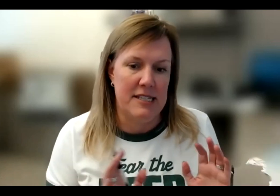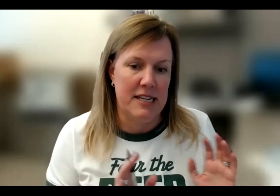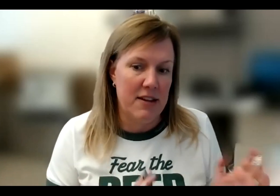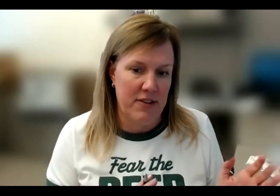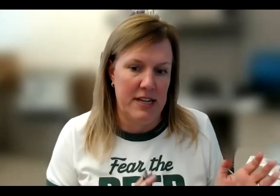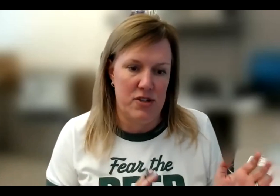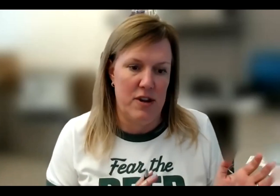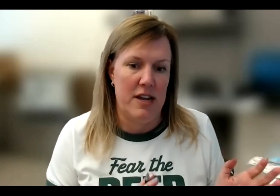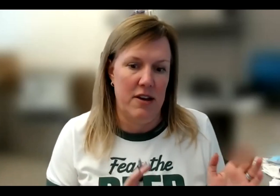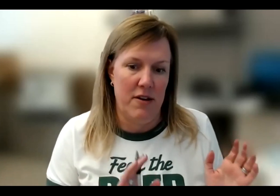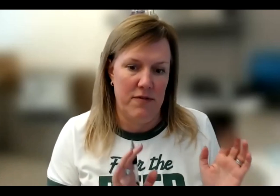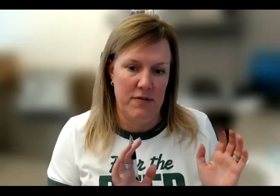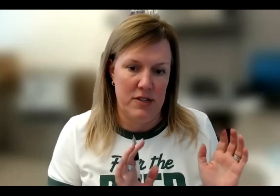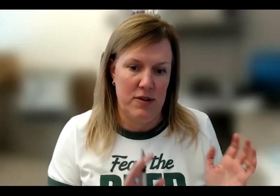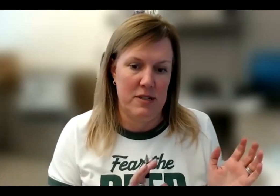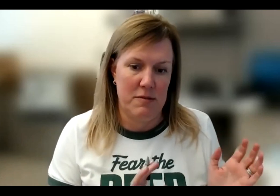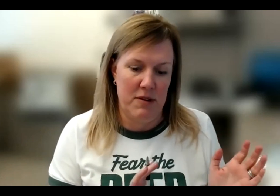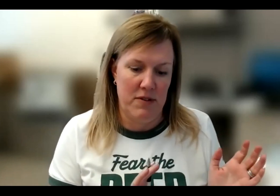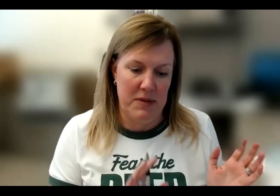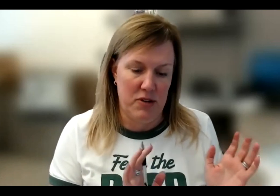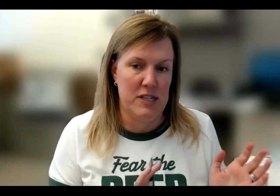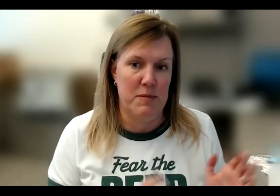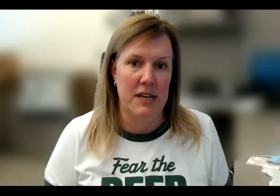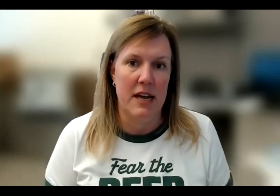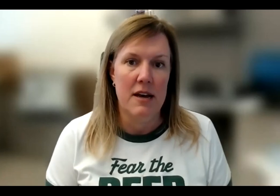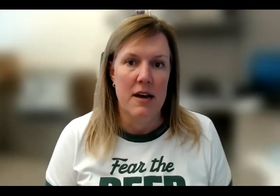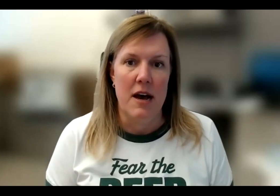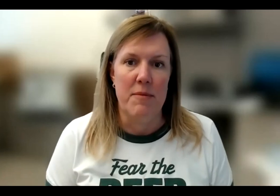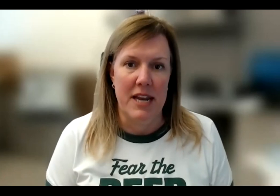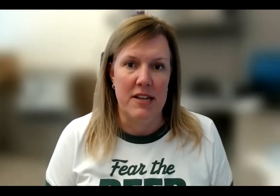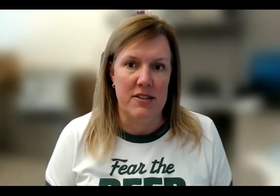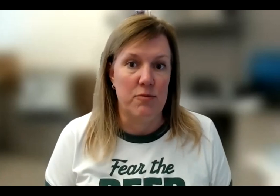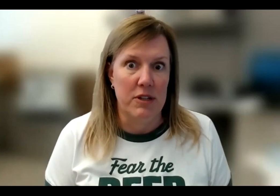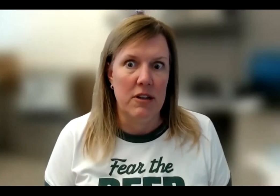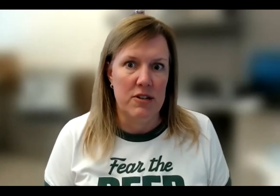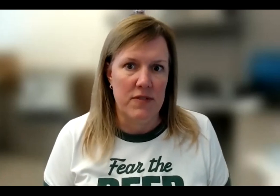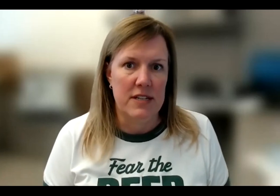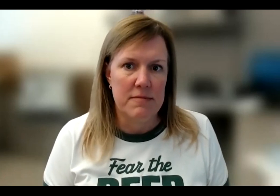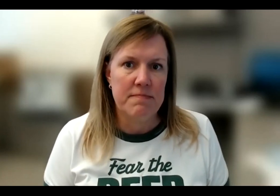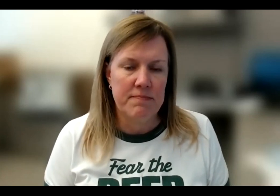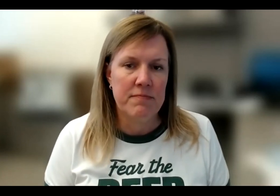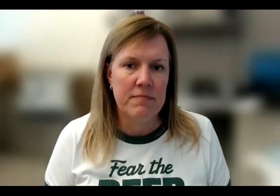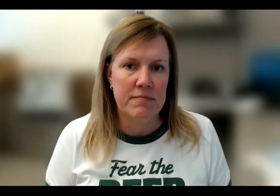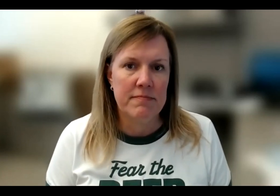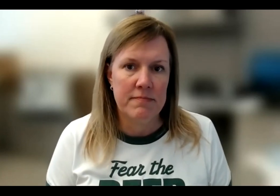a significant trend of it being transmitted at any of these really large events.